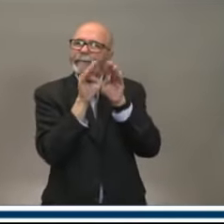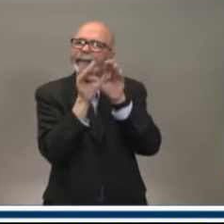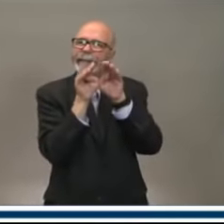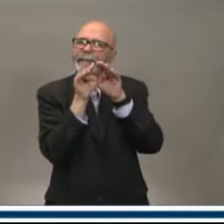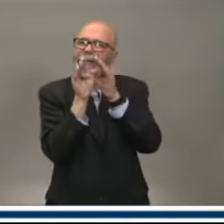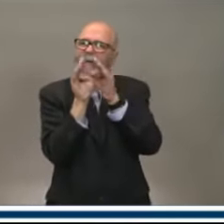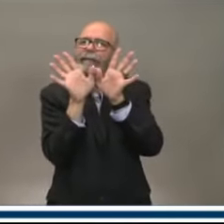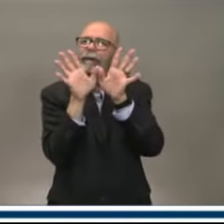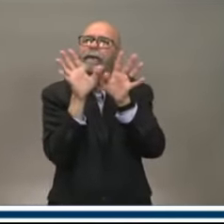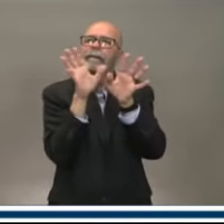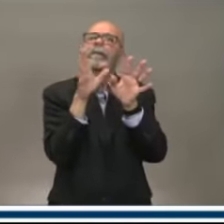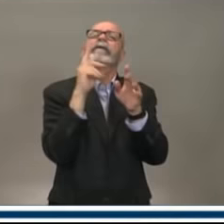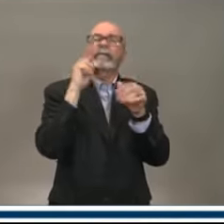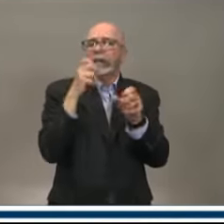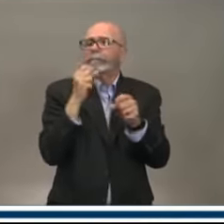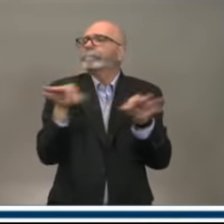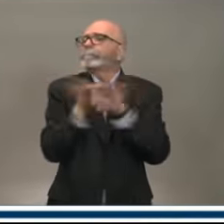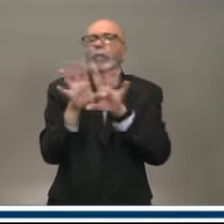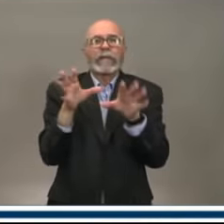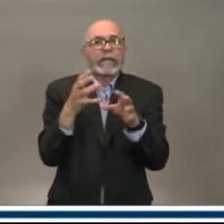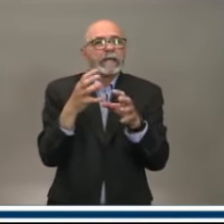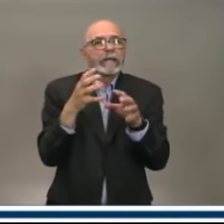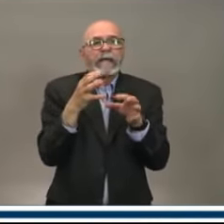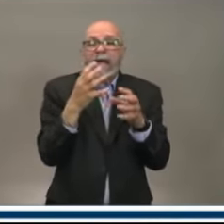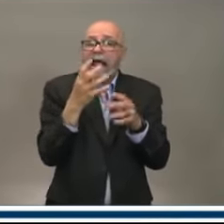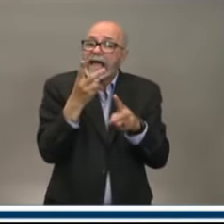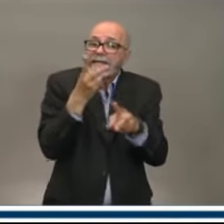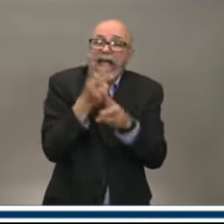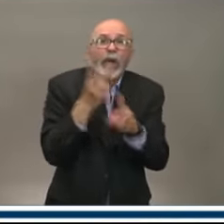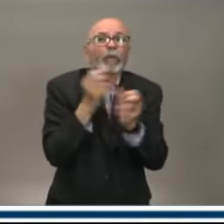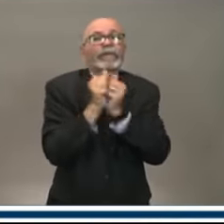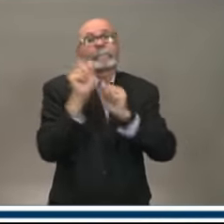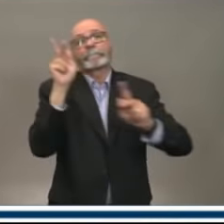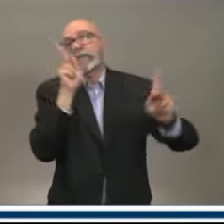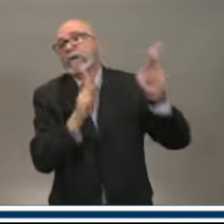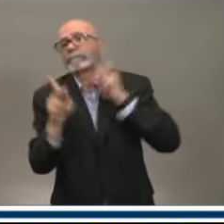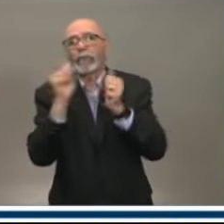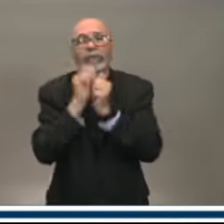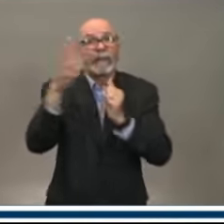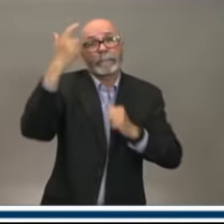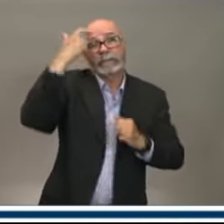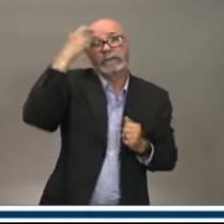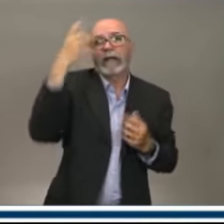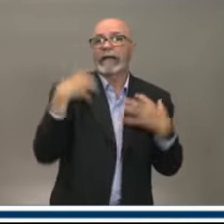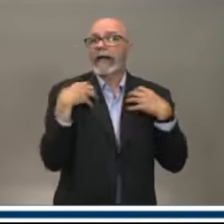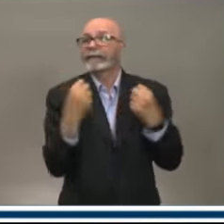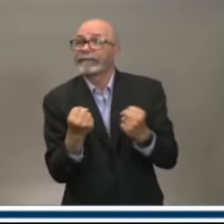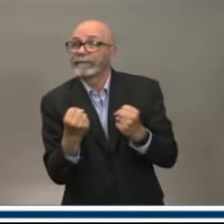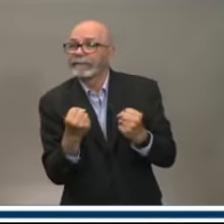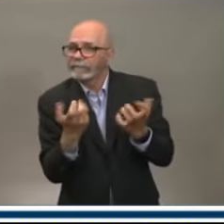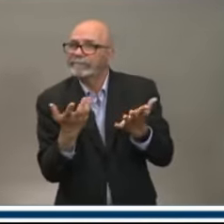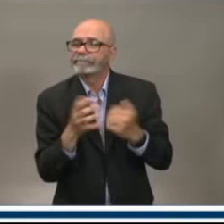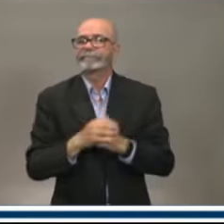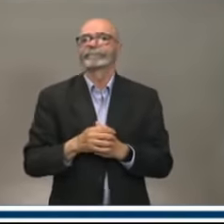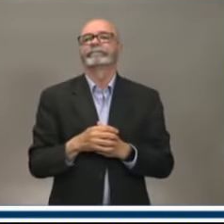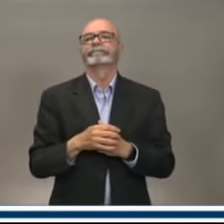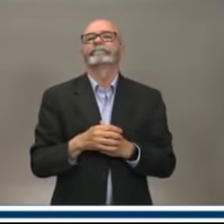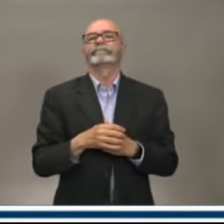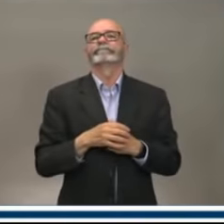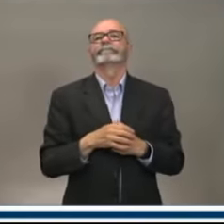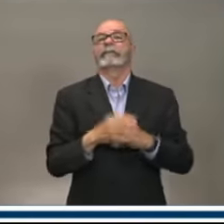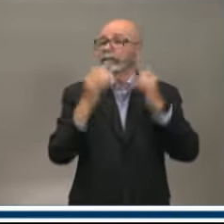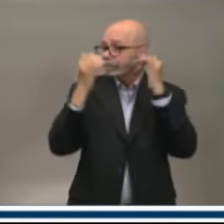normally is available for them. We need to continue to look at essential cultural and societal events that can